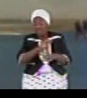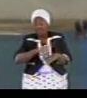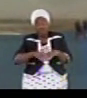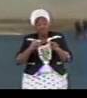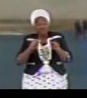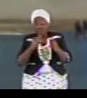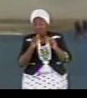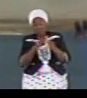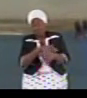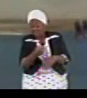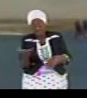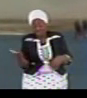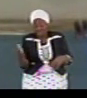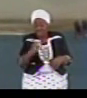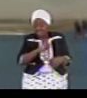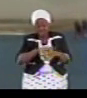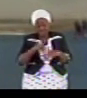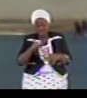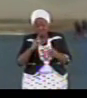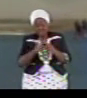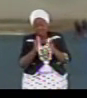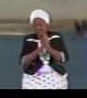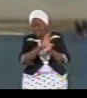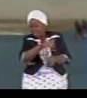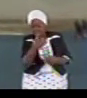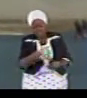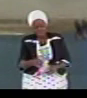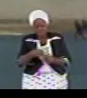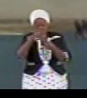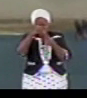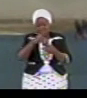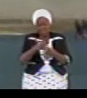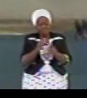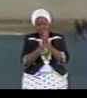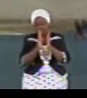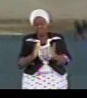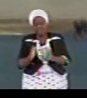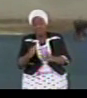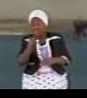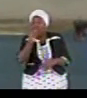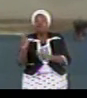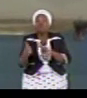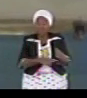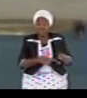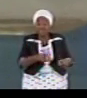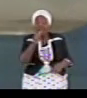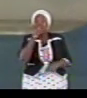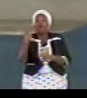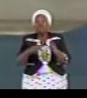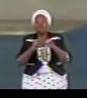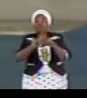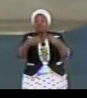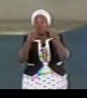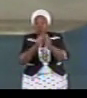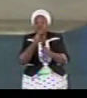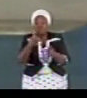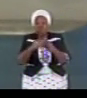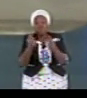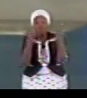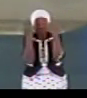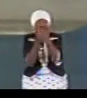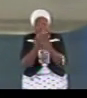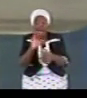been ready. And I'm ready to go with you to the prison. And I'm ready to even